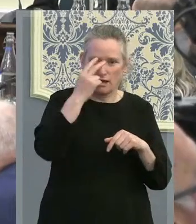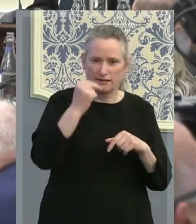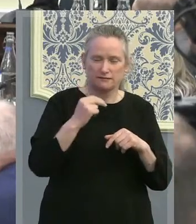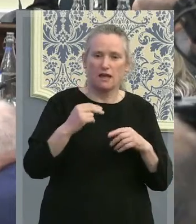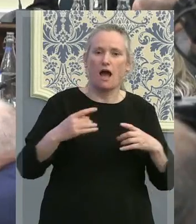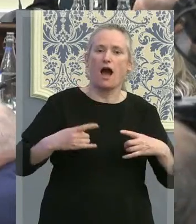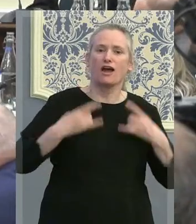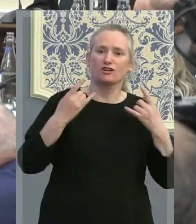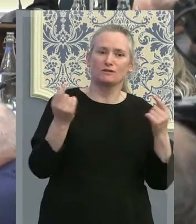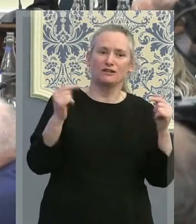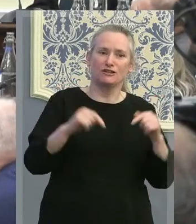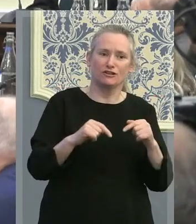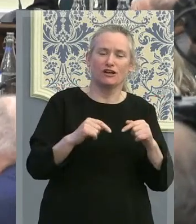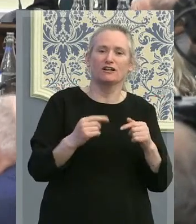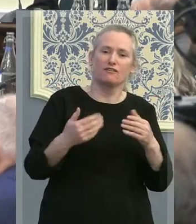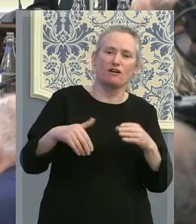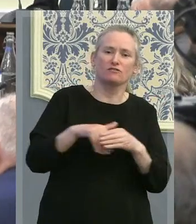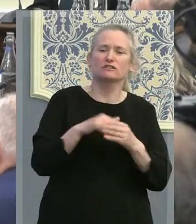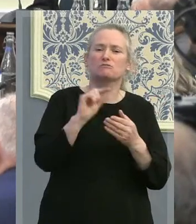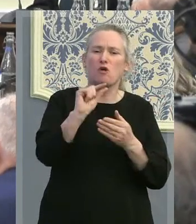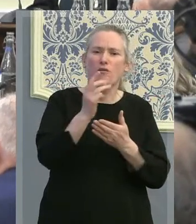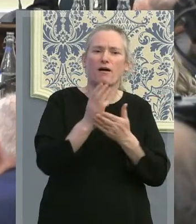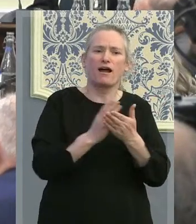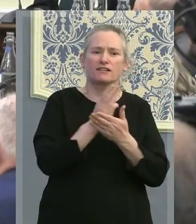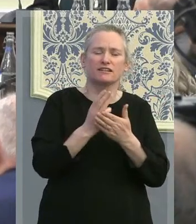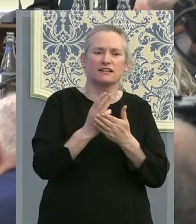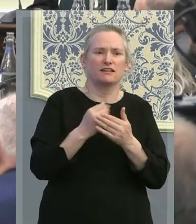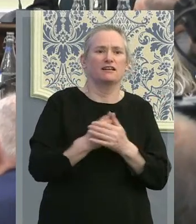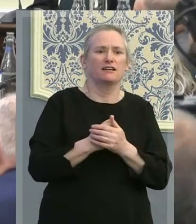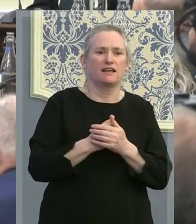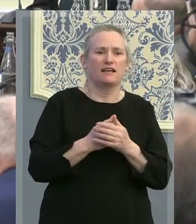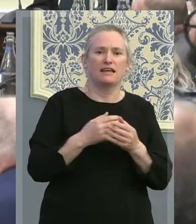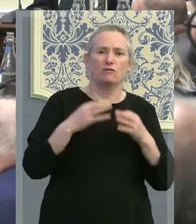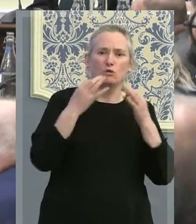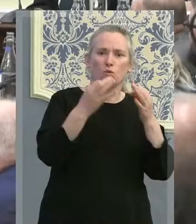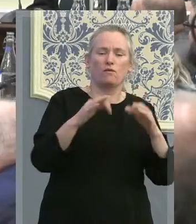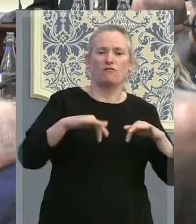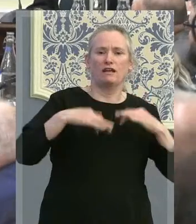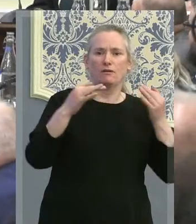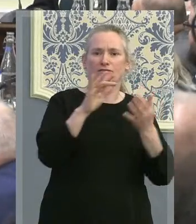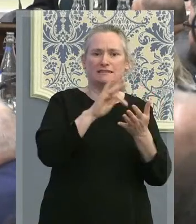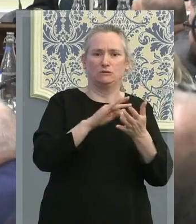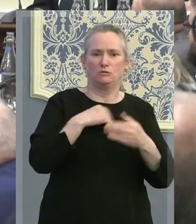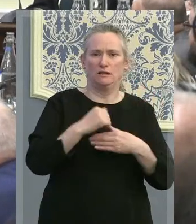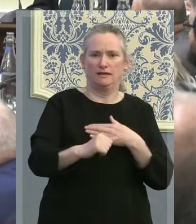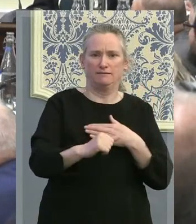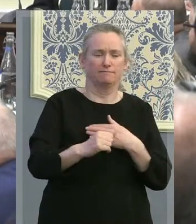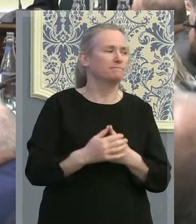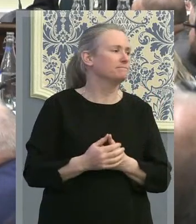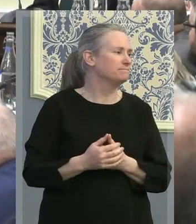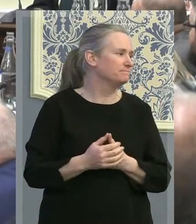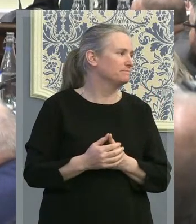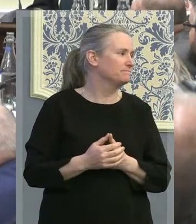play a small part in making you a free man of the city today.